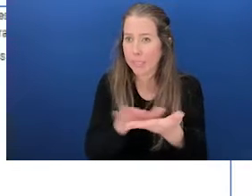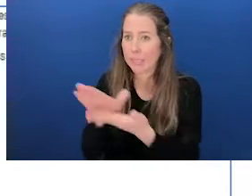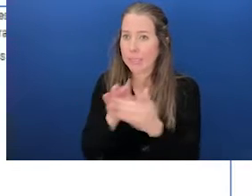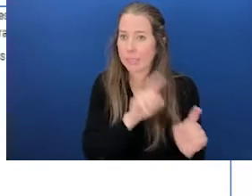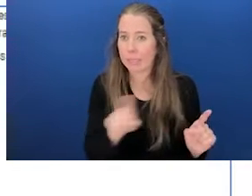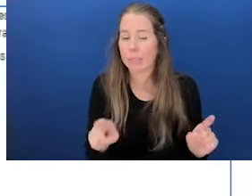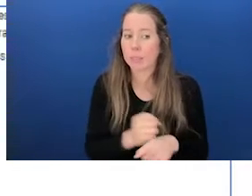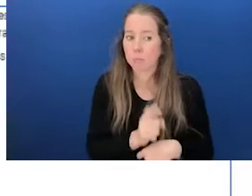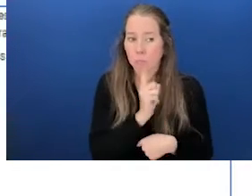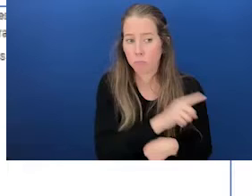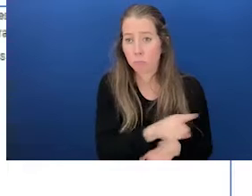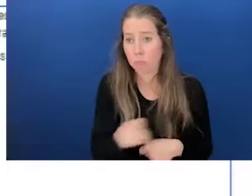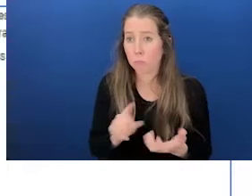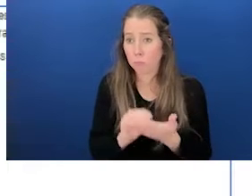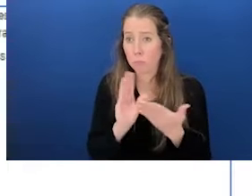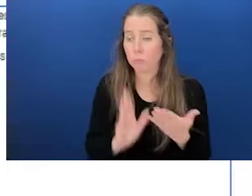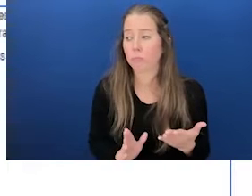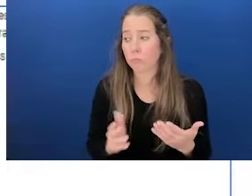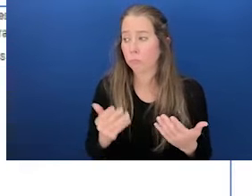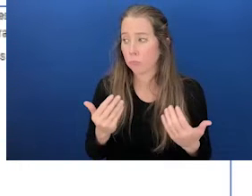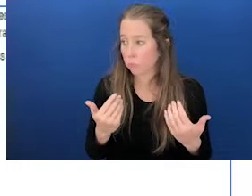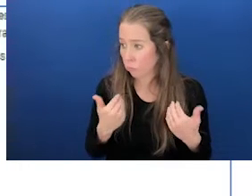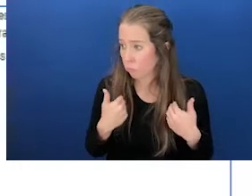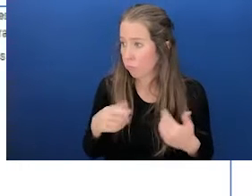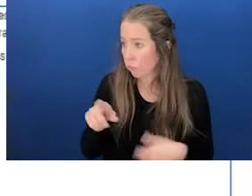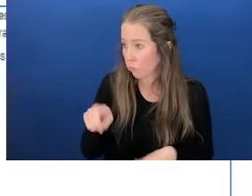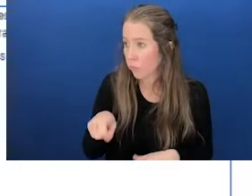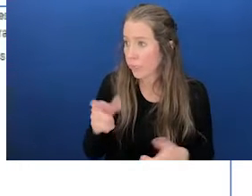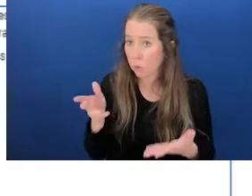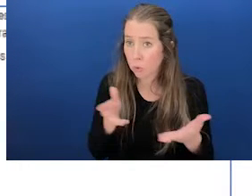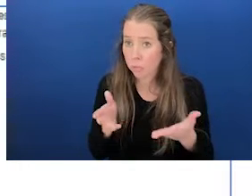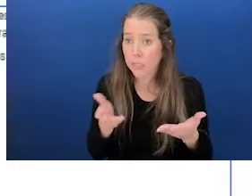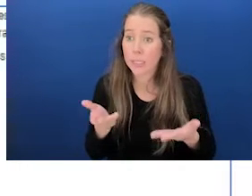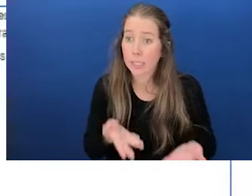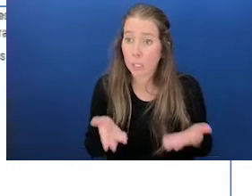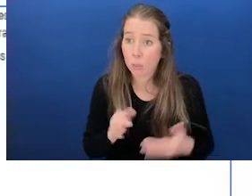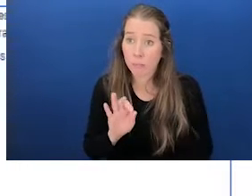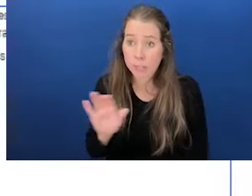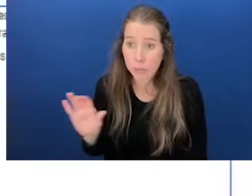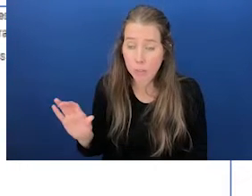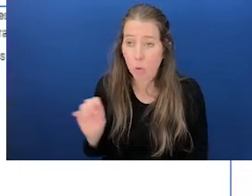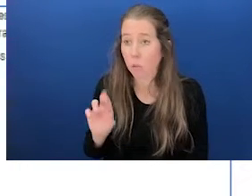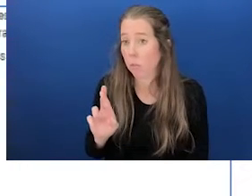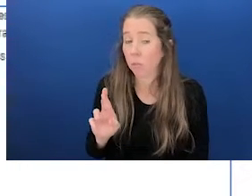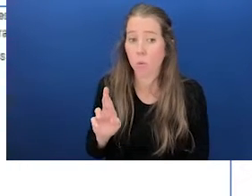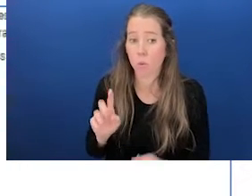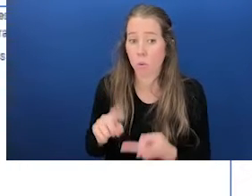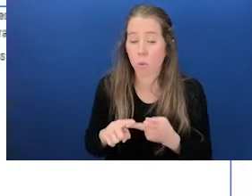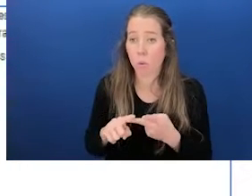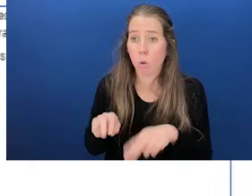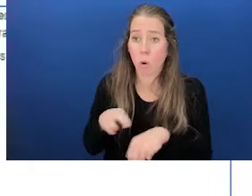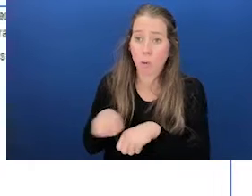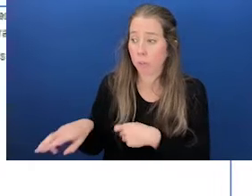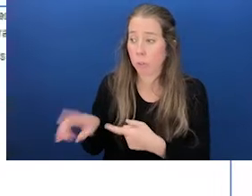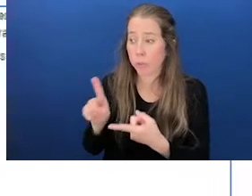sure that those students are given the necessary services either here at Fresno City College or referred back